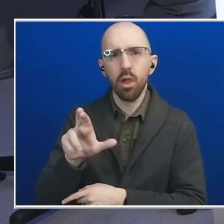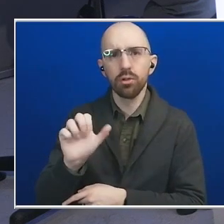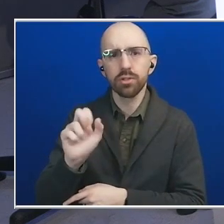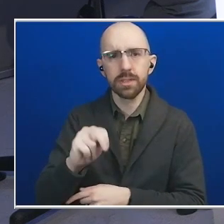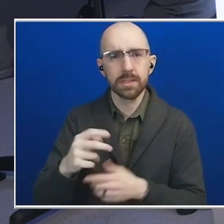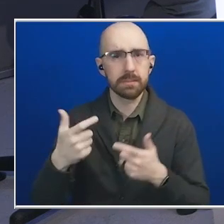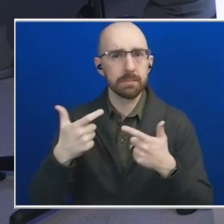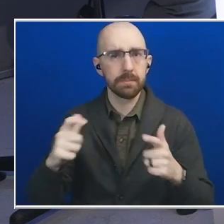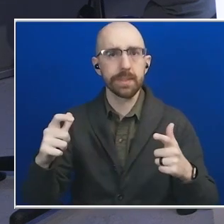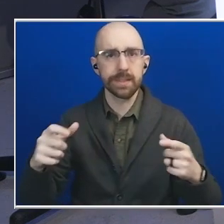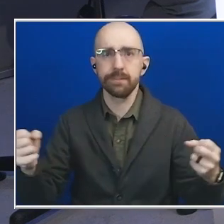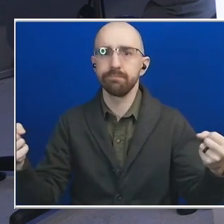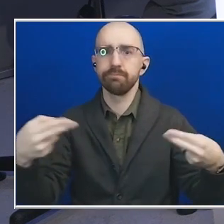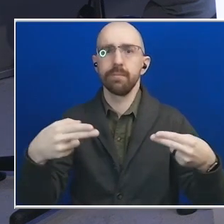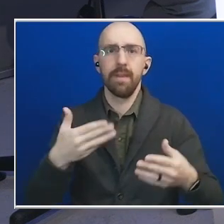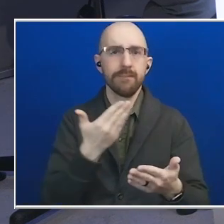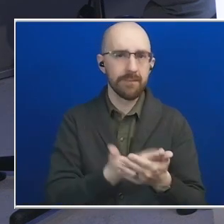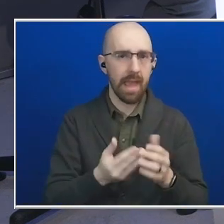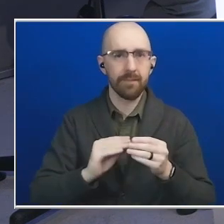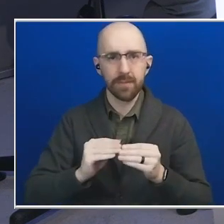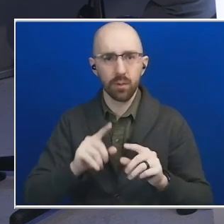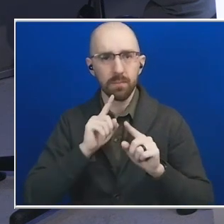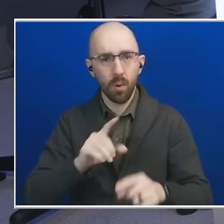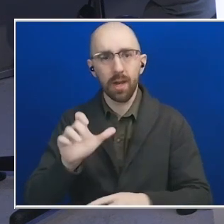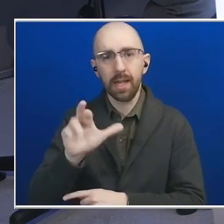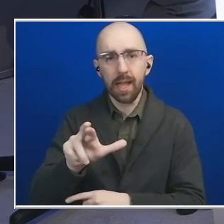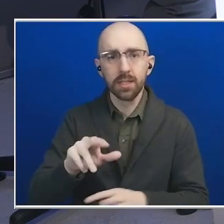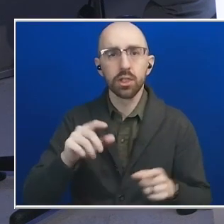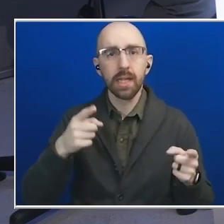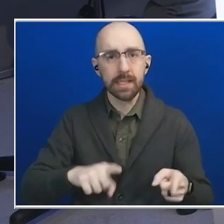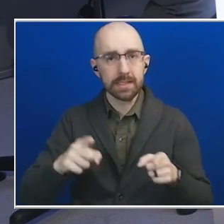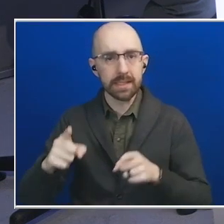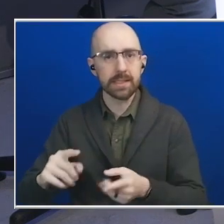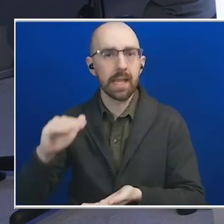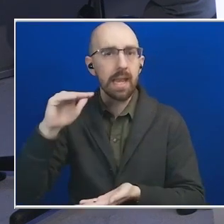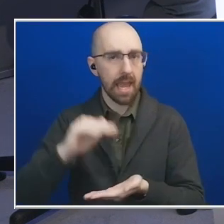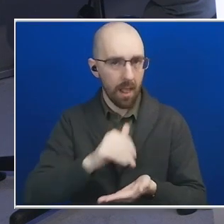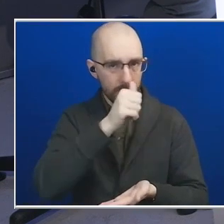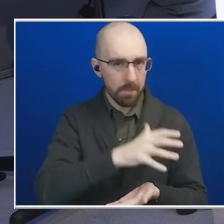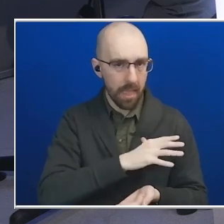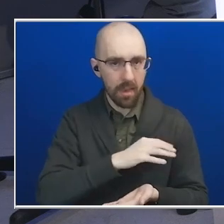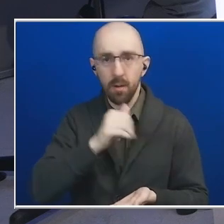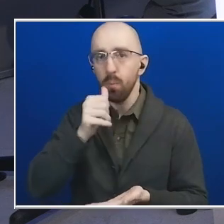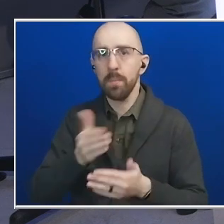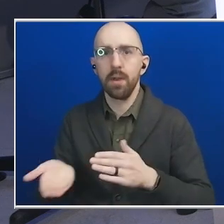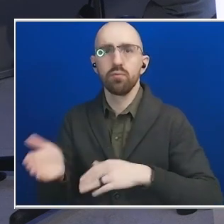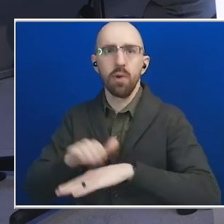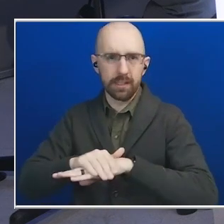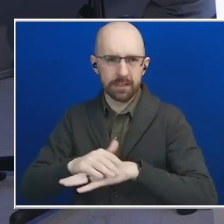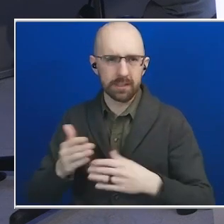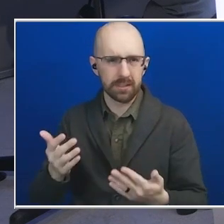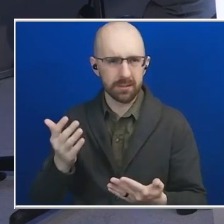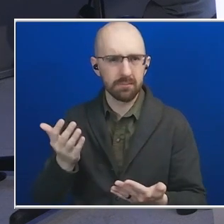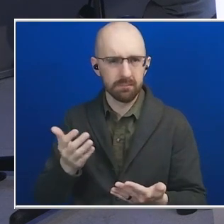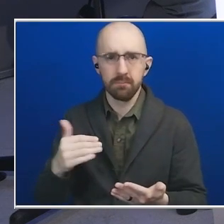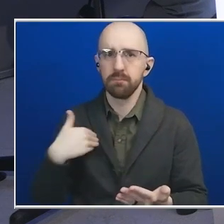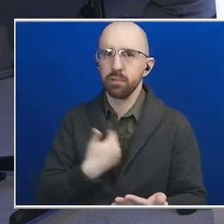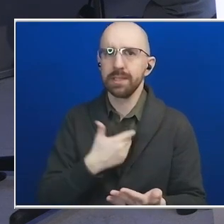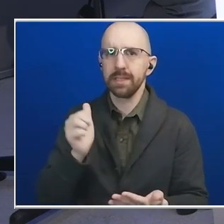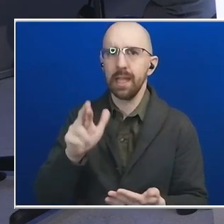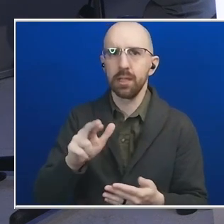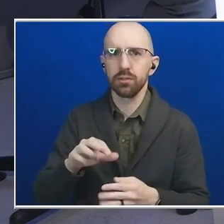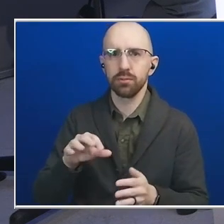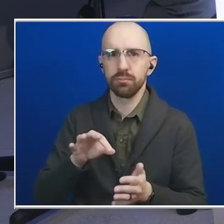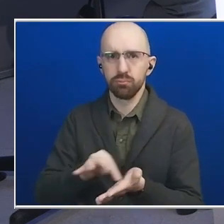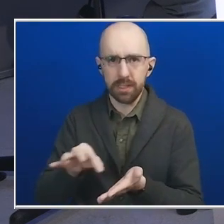and Figures report is that cancer incidence is down in men but rising in women. A lot of that is due to breast cancer rates, and the invasive breast cancer rates